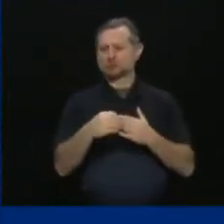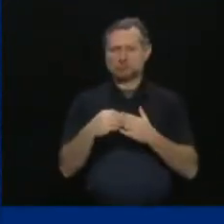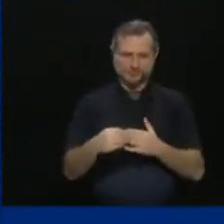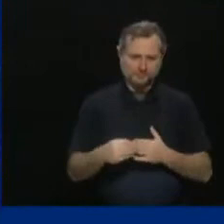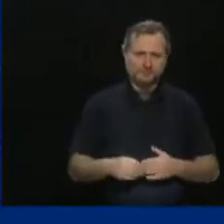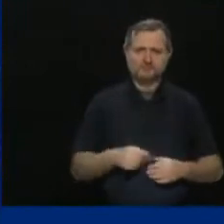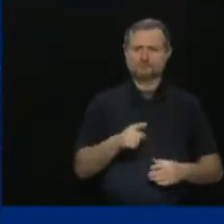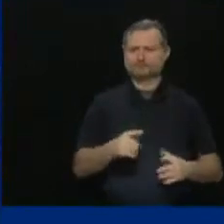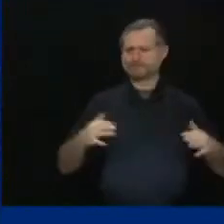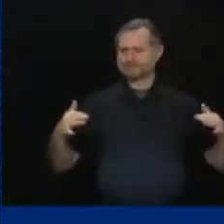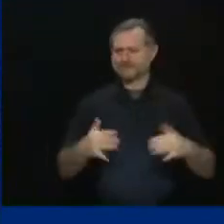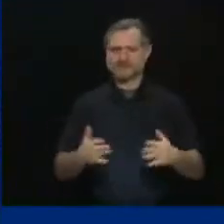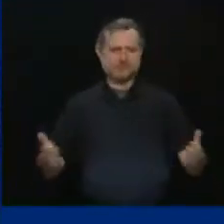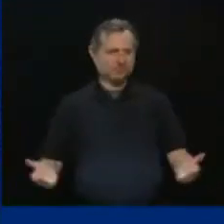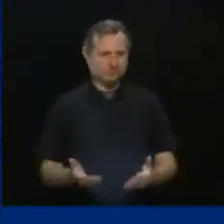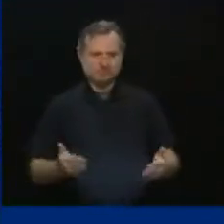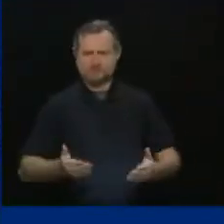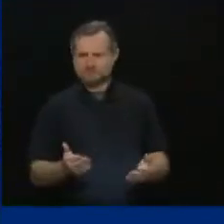Yes, please, thank you.